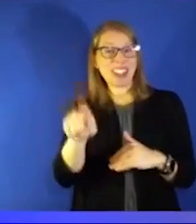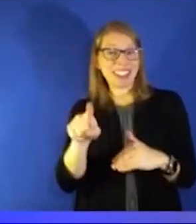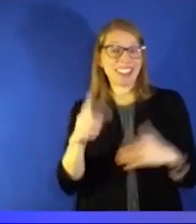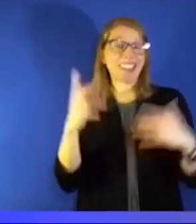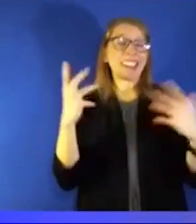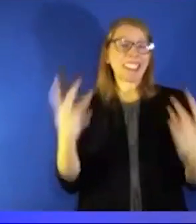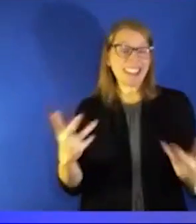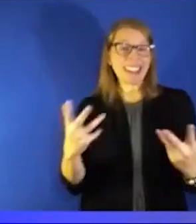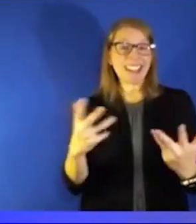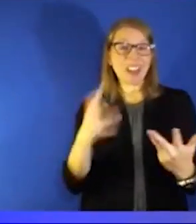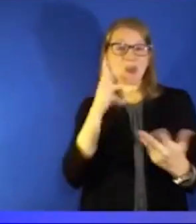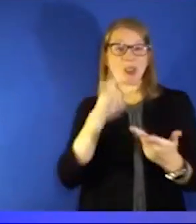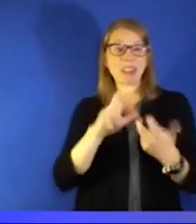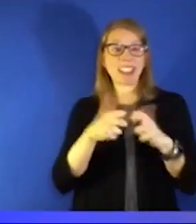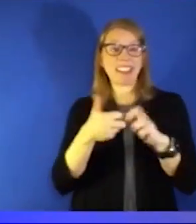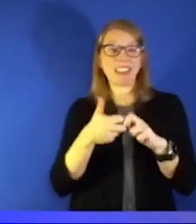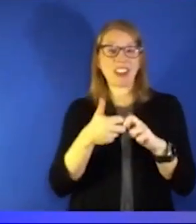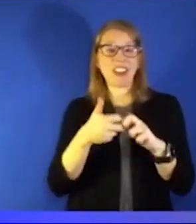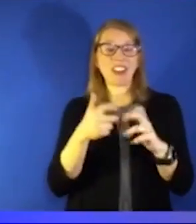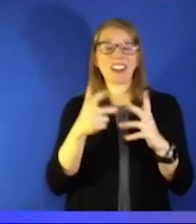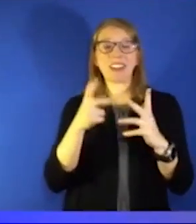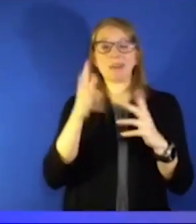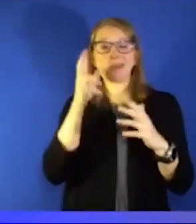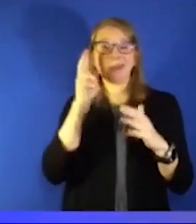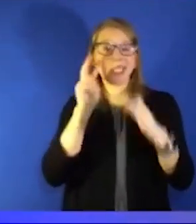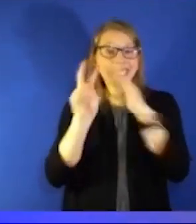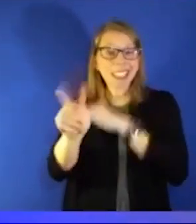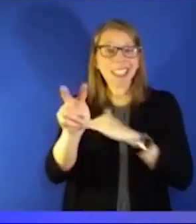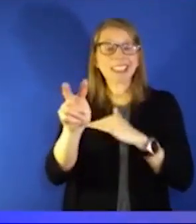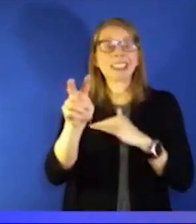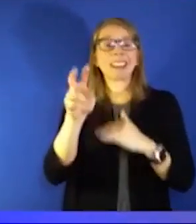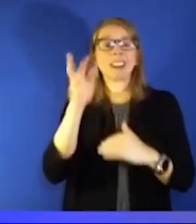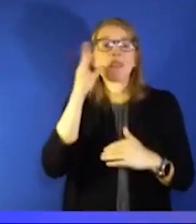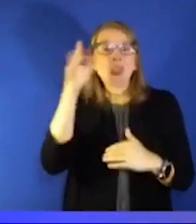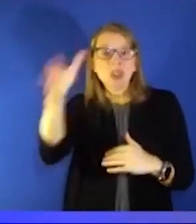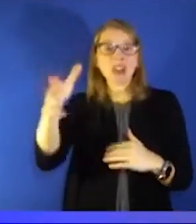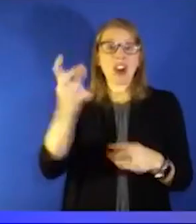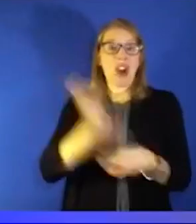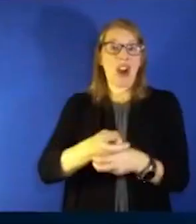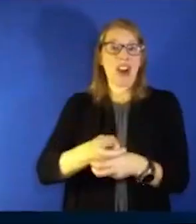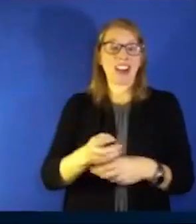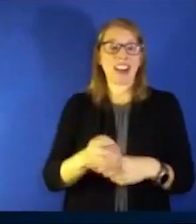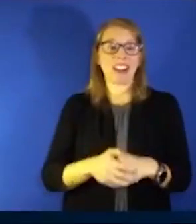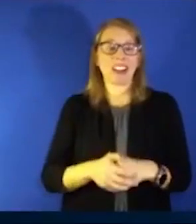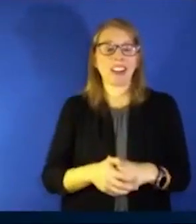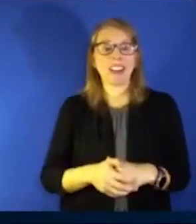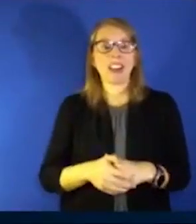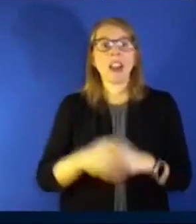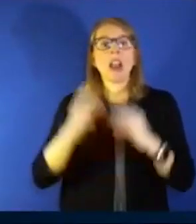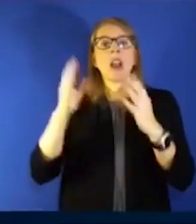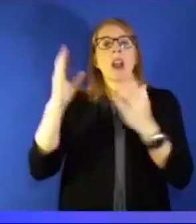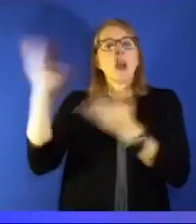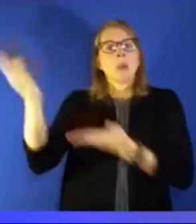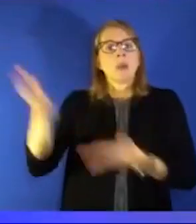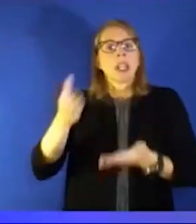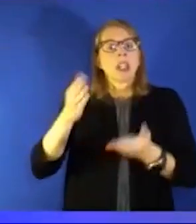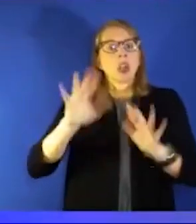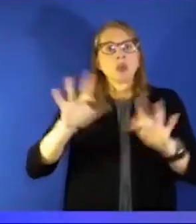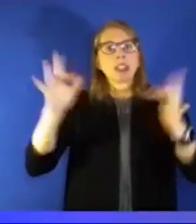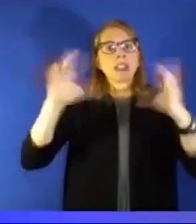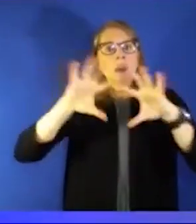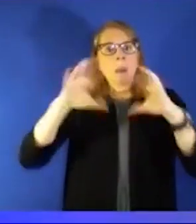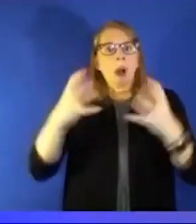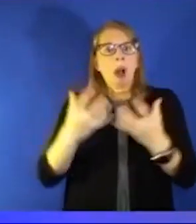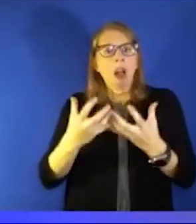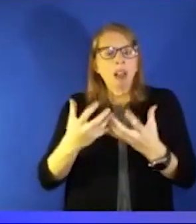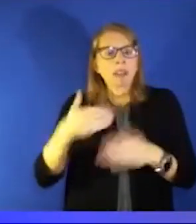very difficult. Prediction is very difficult, especially about the future, is what I've been saying. Bring your crystal ball next time, right? Yeah, I think it